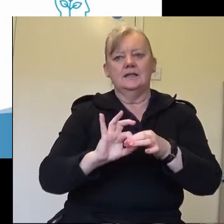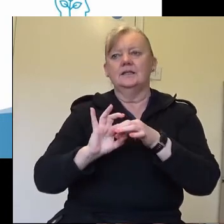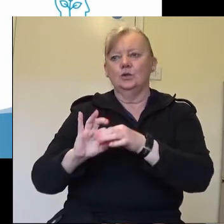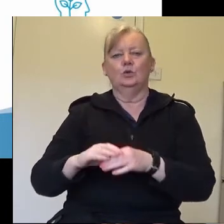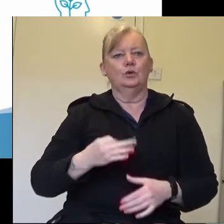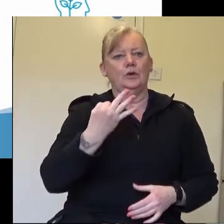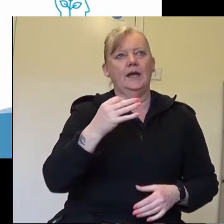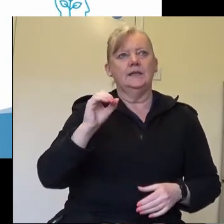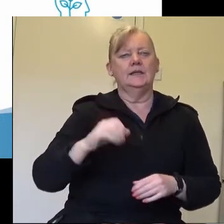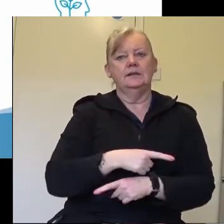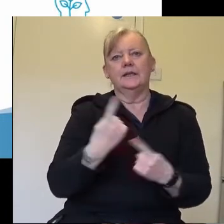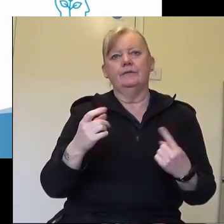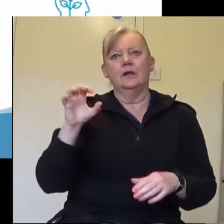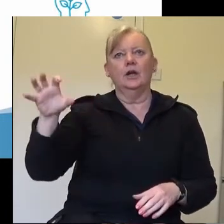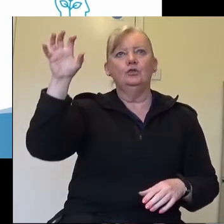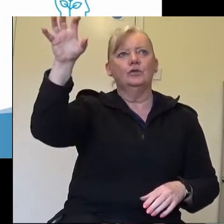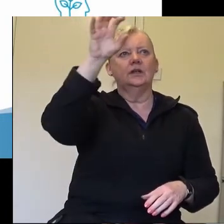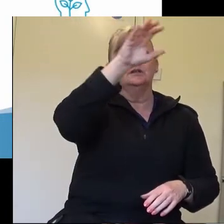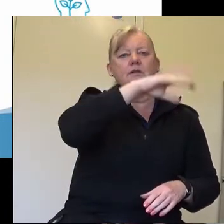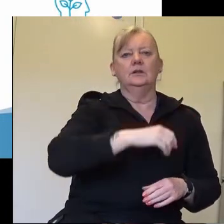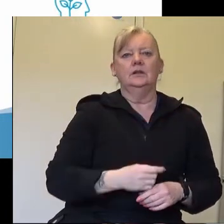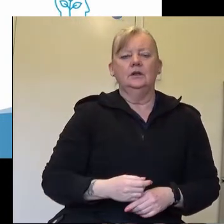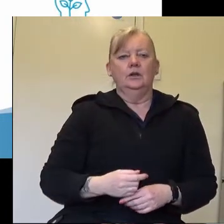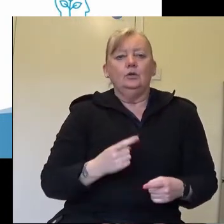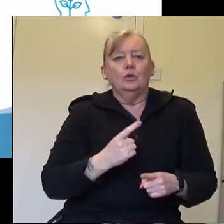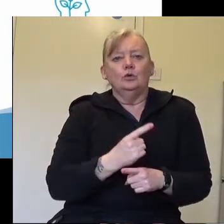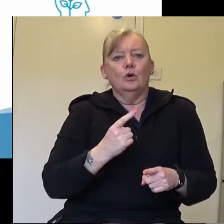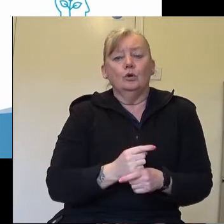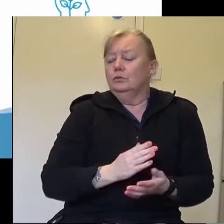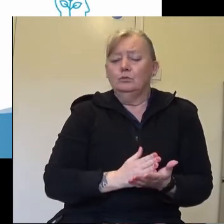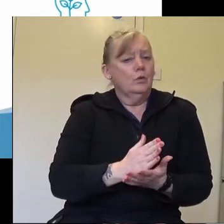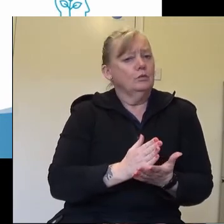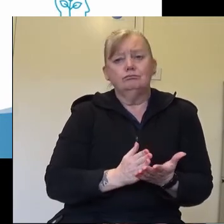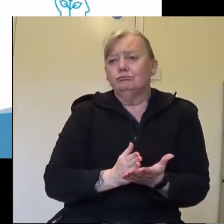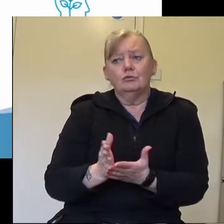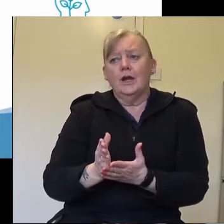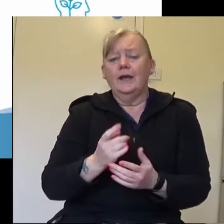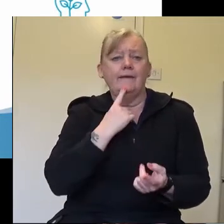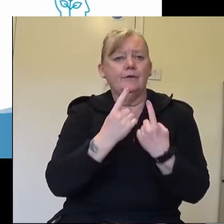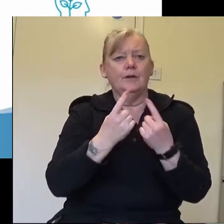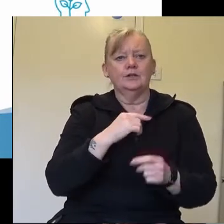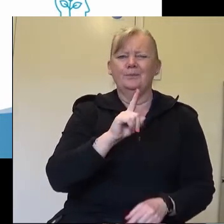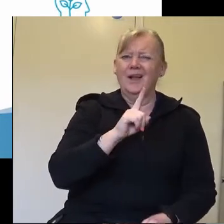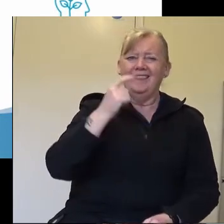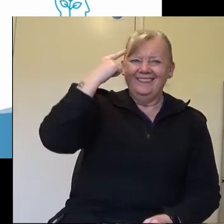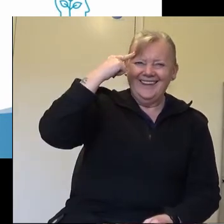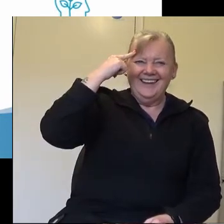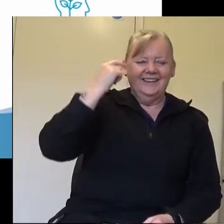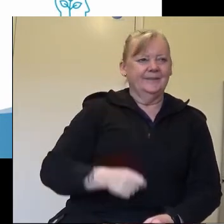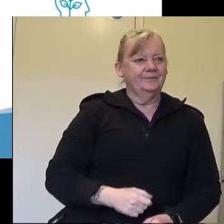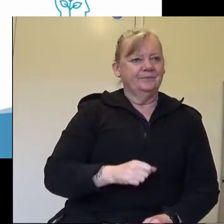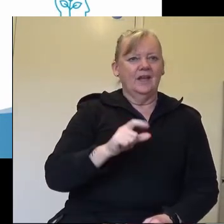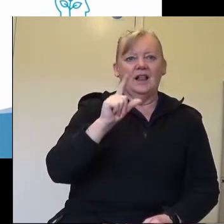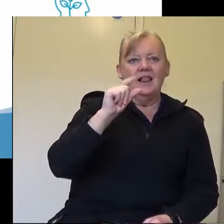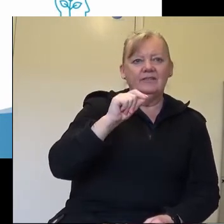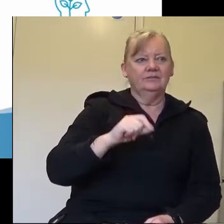then it links you with 80 different countries and lets you to chat. They will not share your information, But